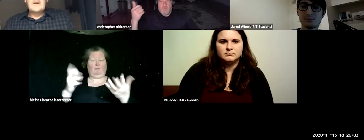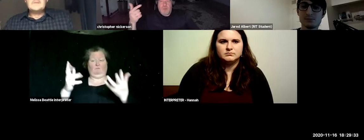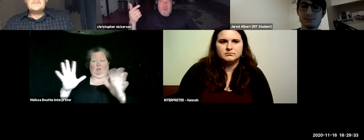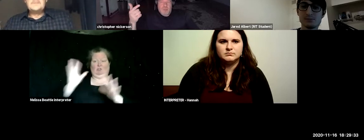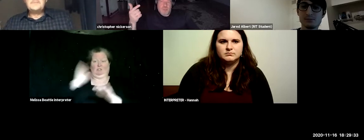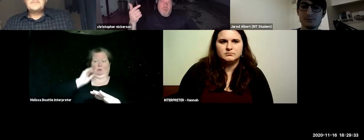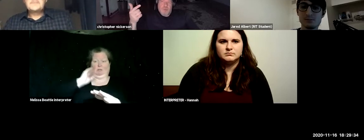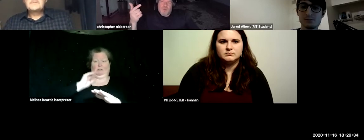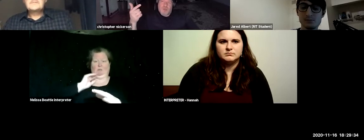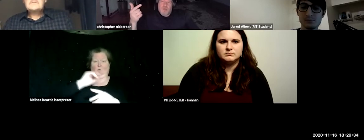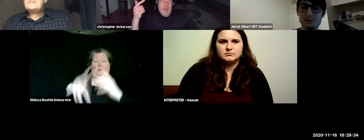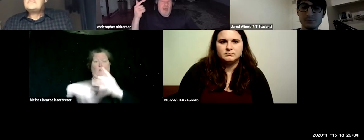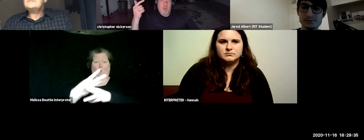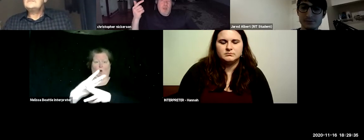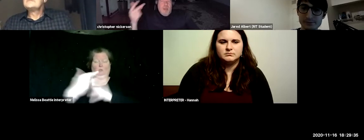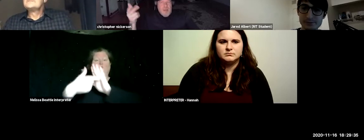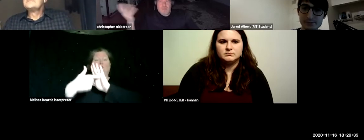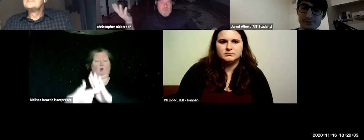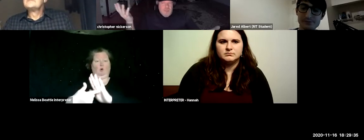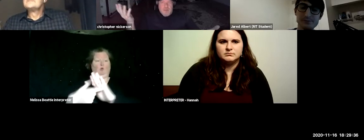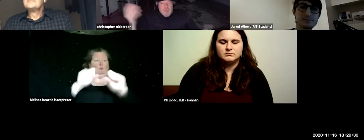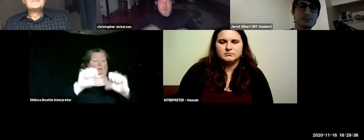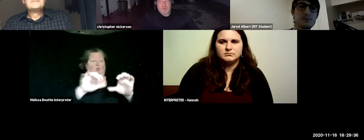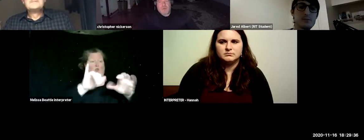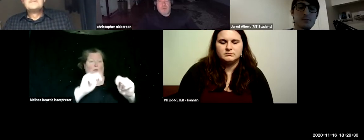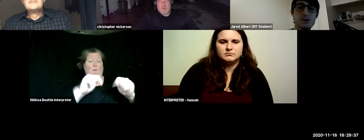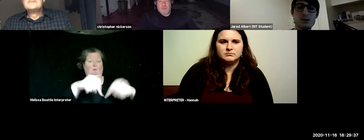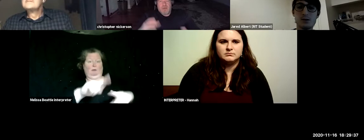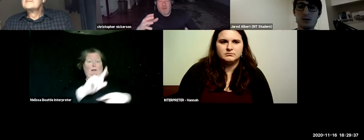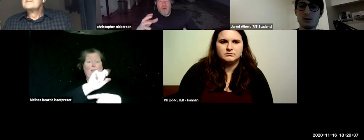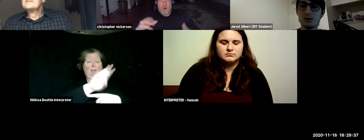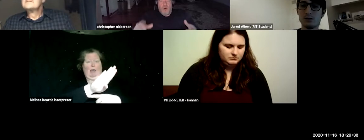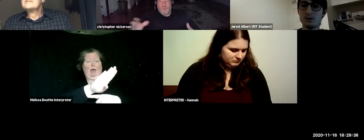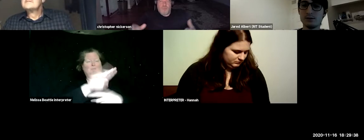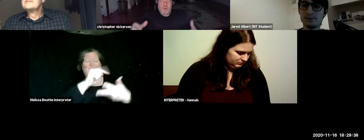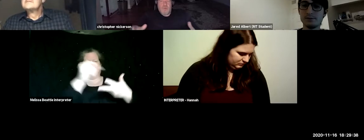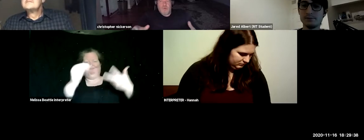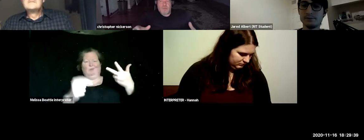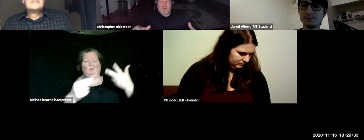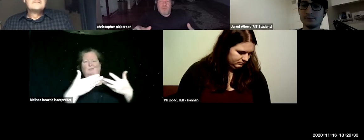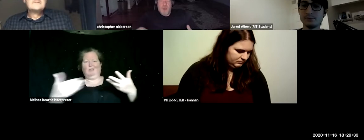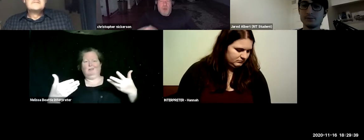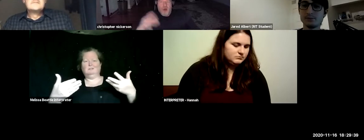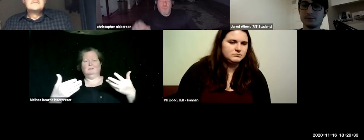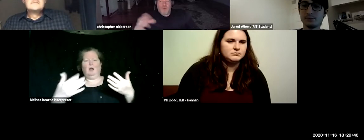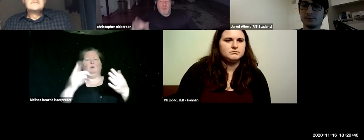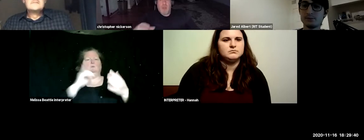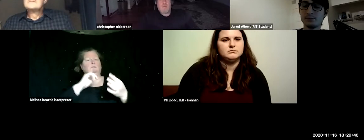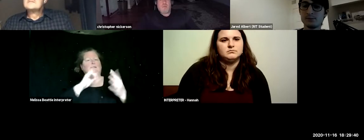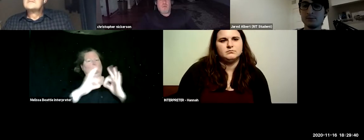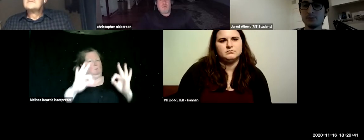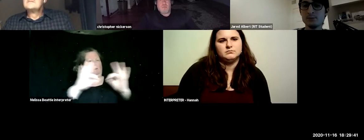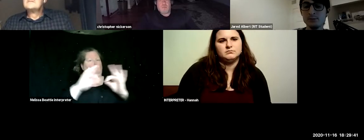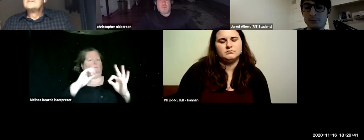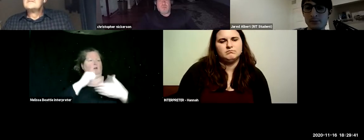real world, being able to show that you've done it in a lab, and, you know, some of those cert things, I think all three of those kind of help